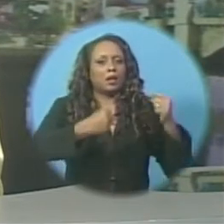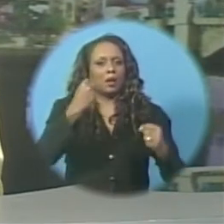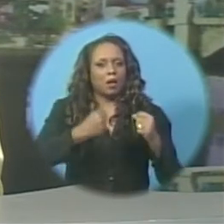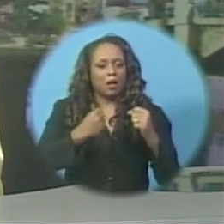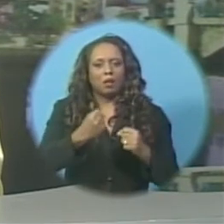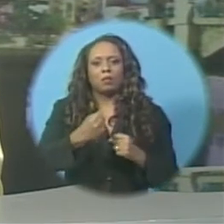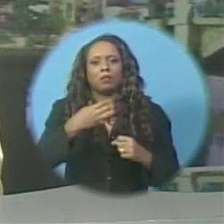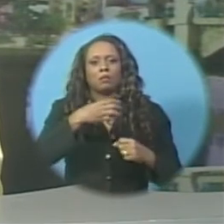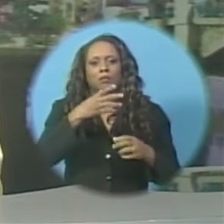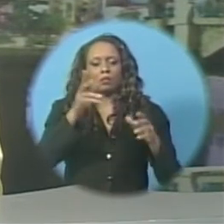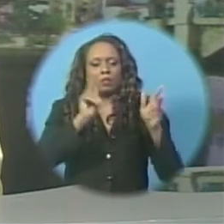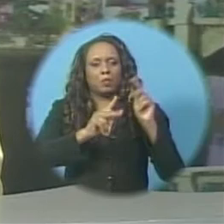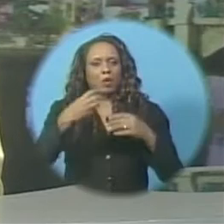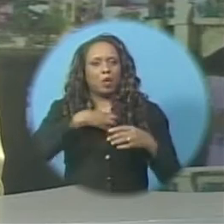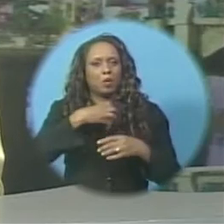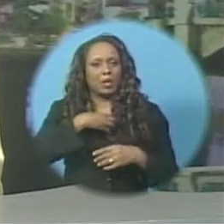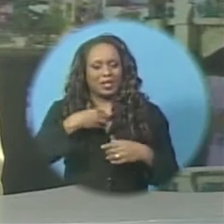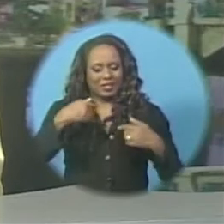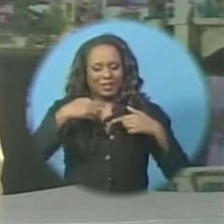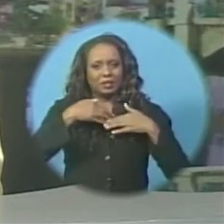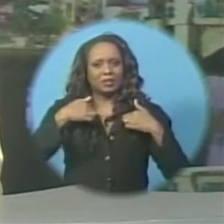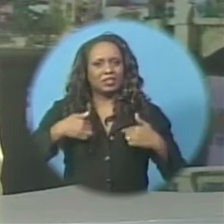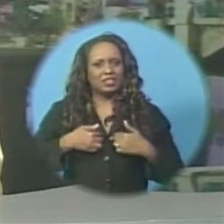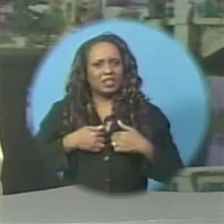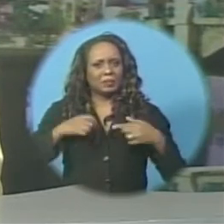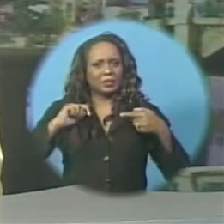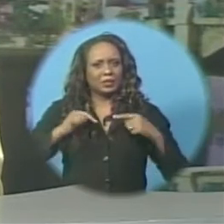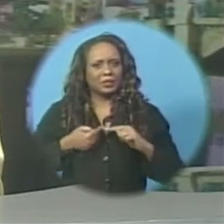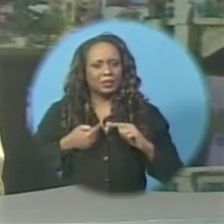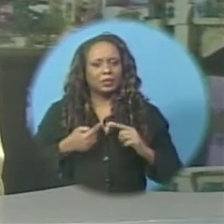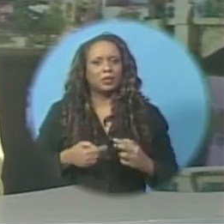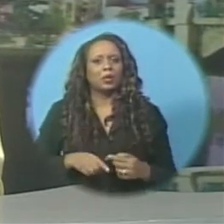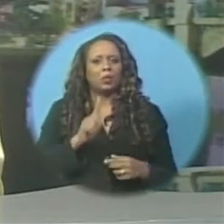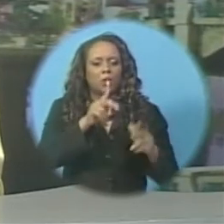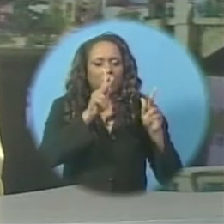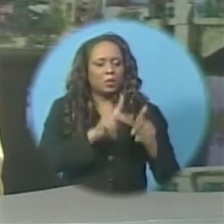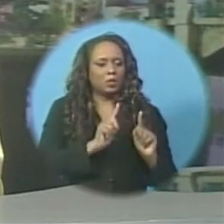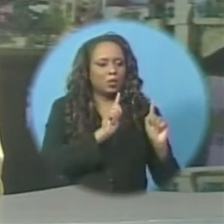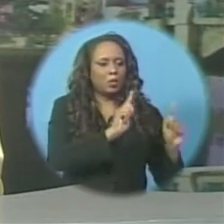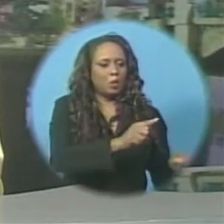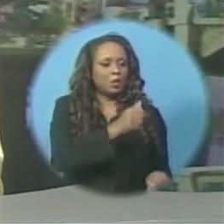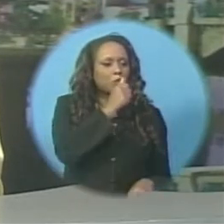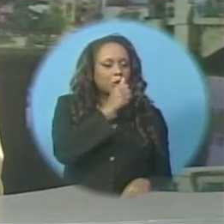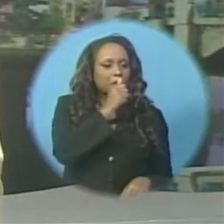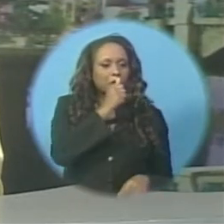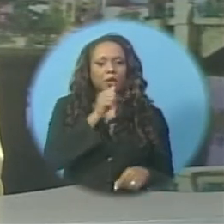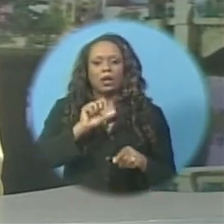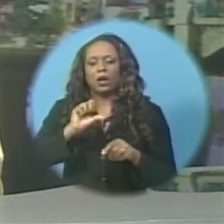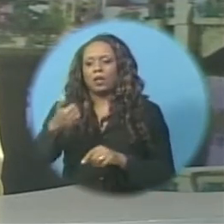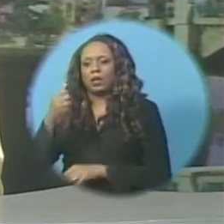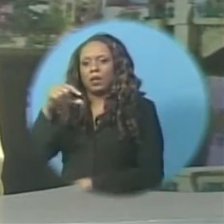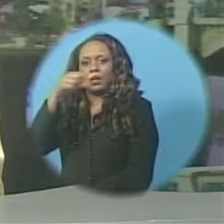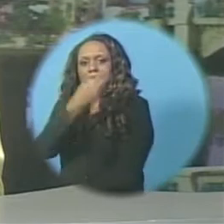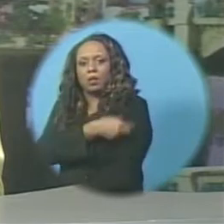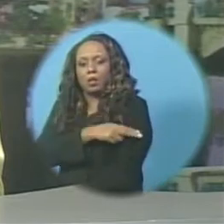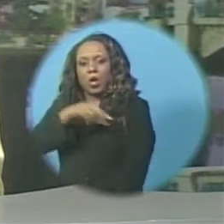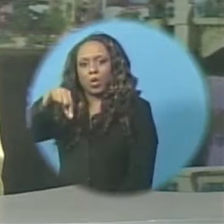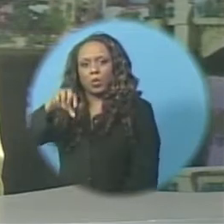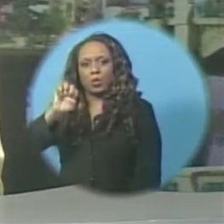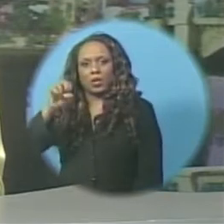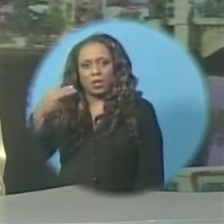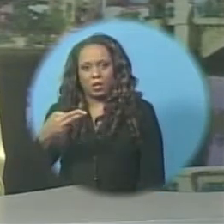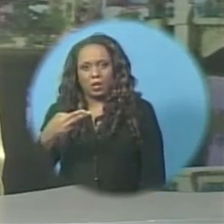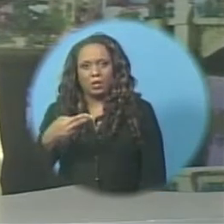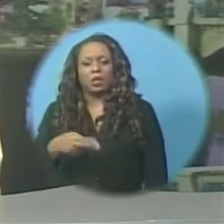One was treated privately, the other at the Queen Elizabeth Hospital. Robert Stewart of Cottage Land at St. George was the driver of the other